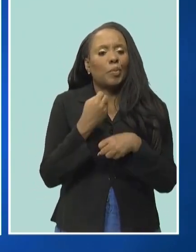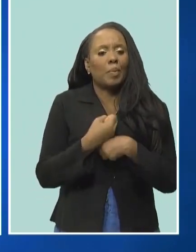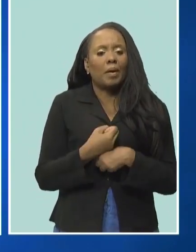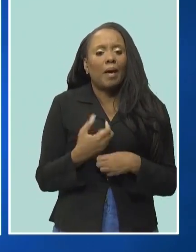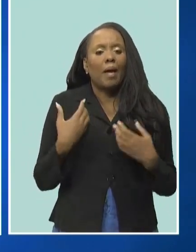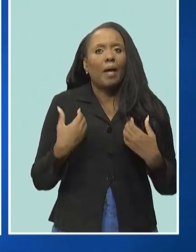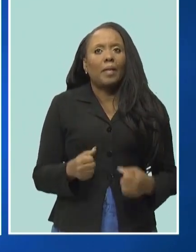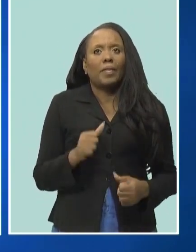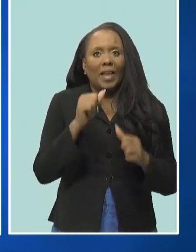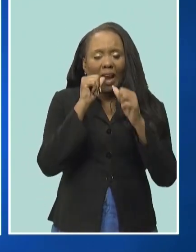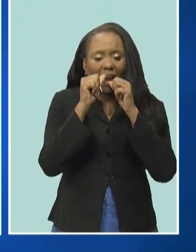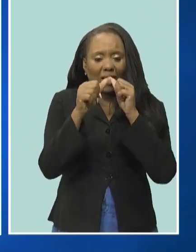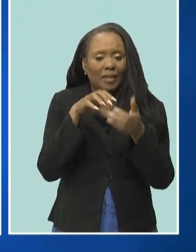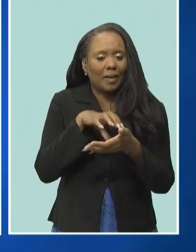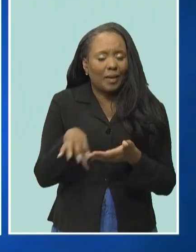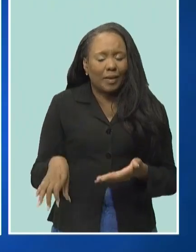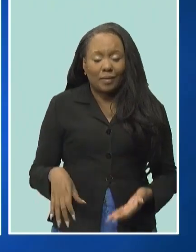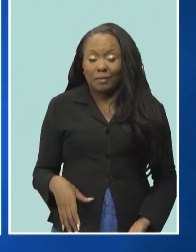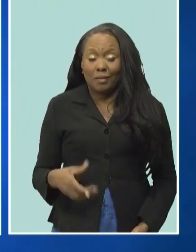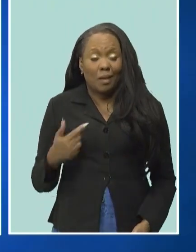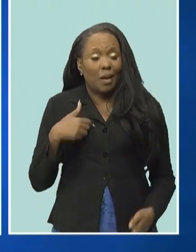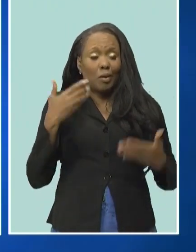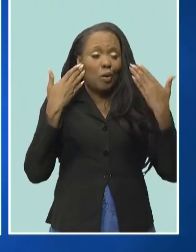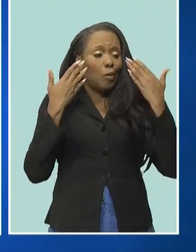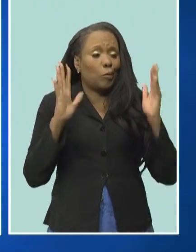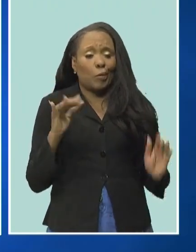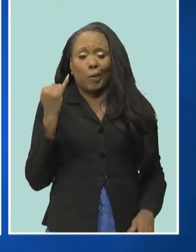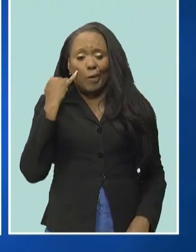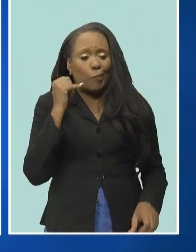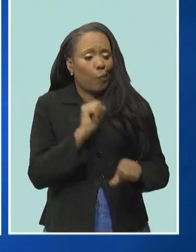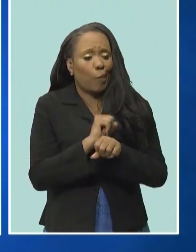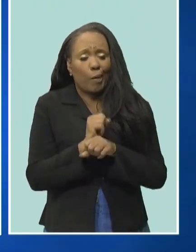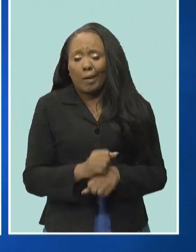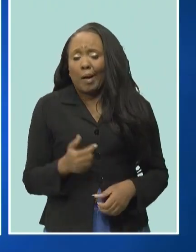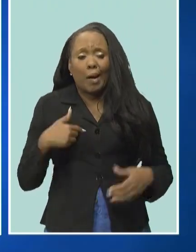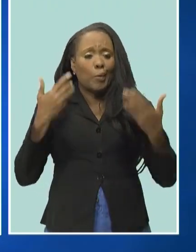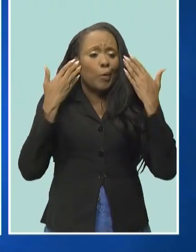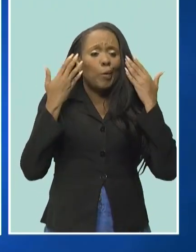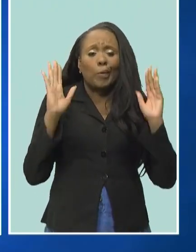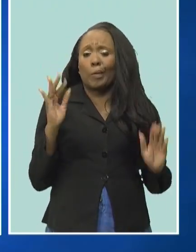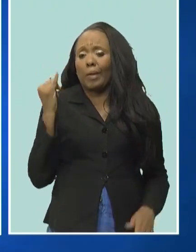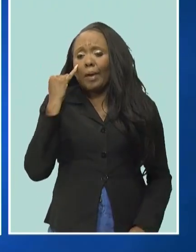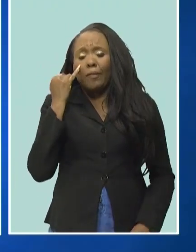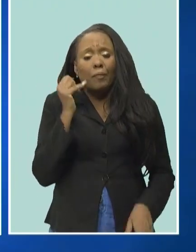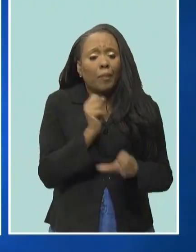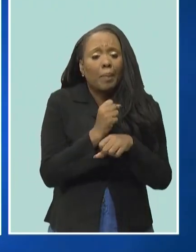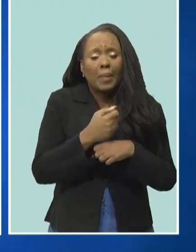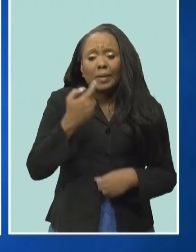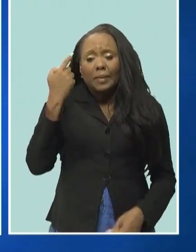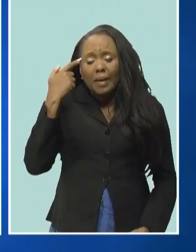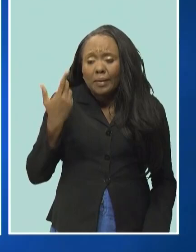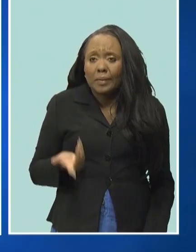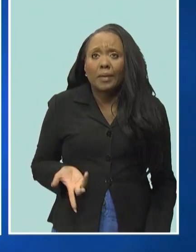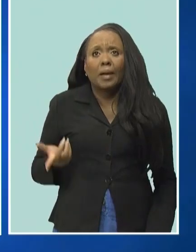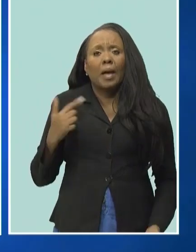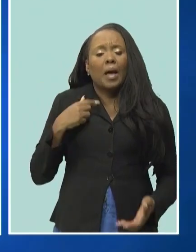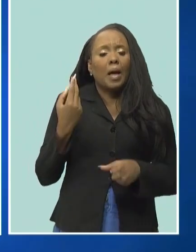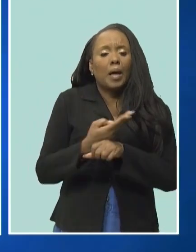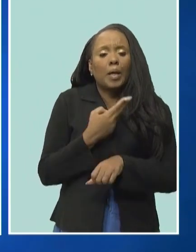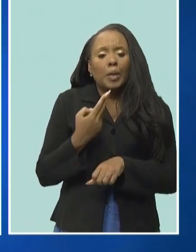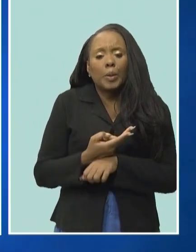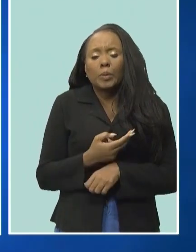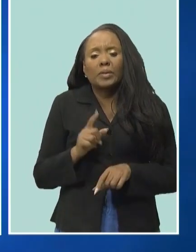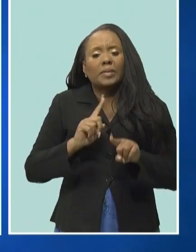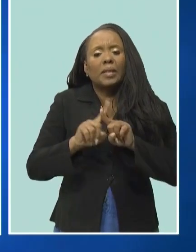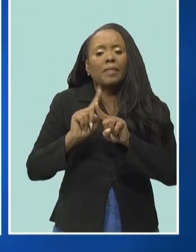nut cake. I don't know if that would make sense, because they had a nut cake with like pumpkin seeds, sunflower seeds, and it was like,